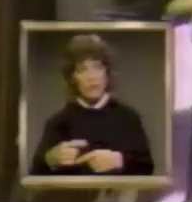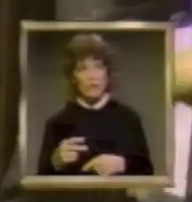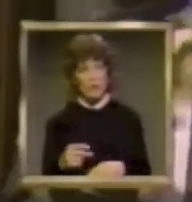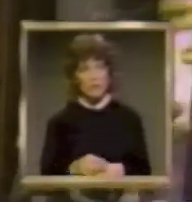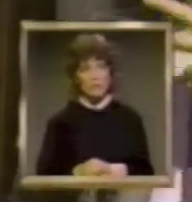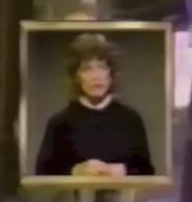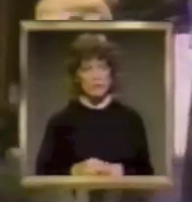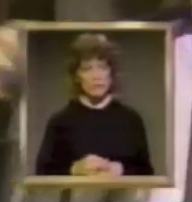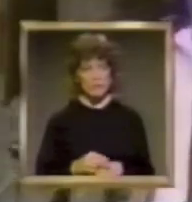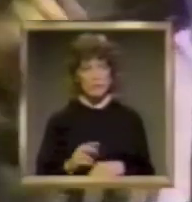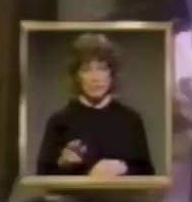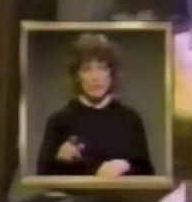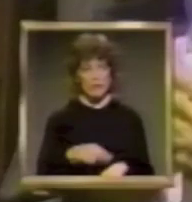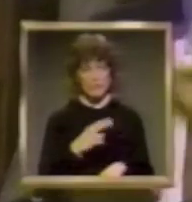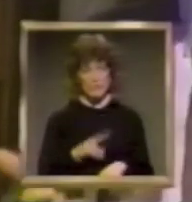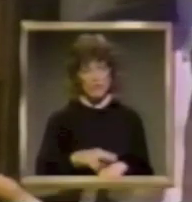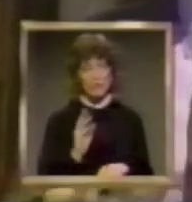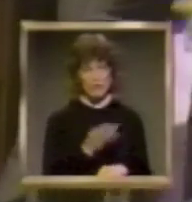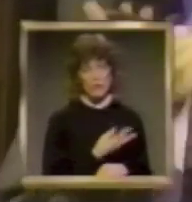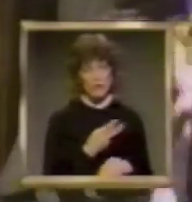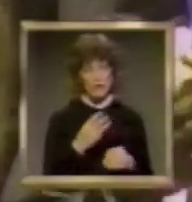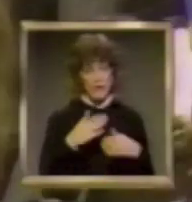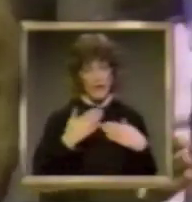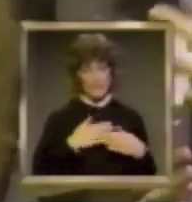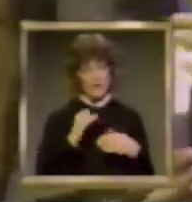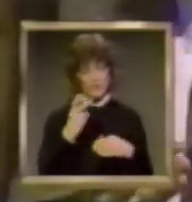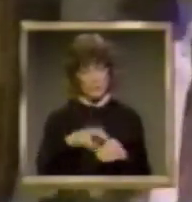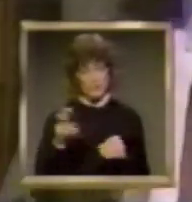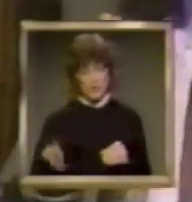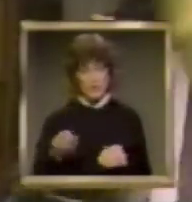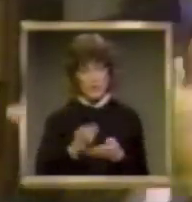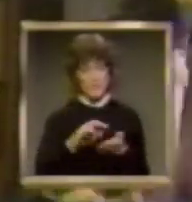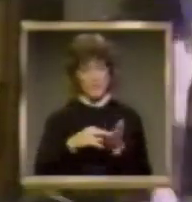happy that she resigned, because that means we've accomplished